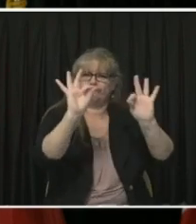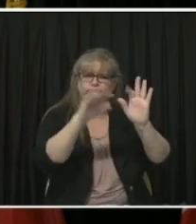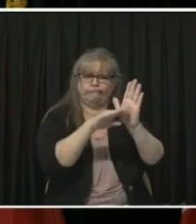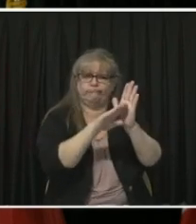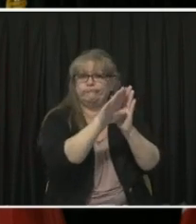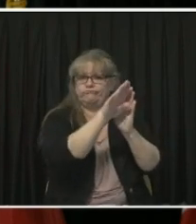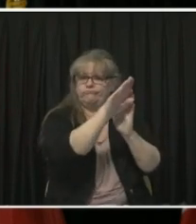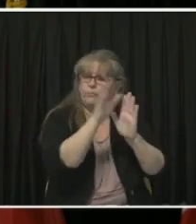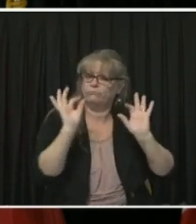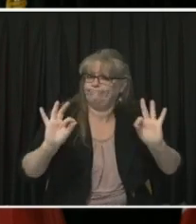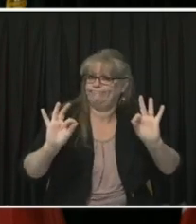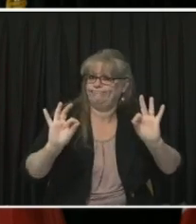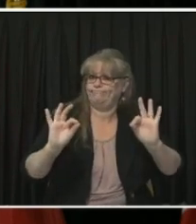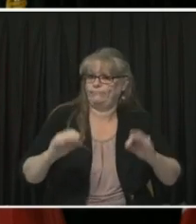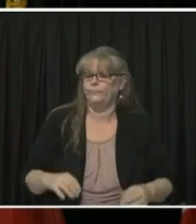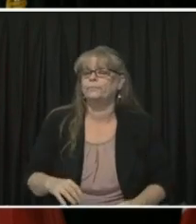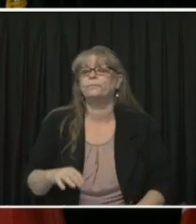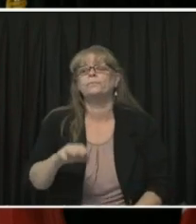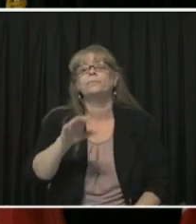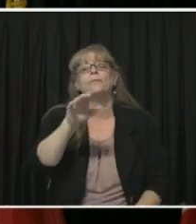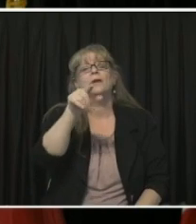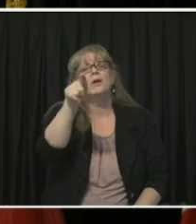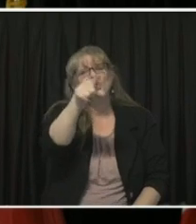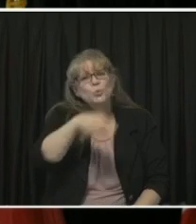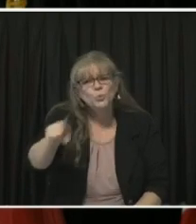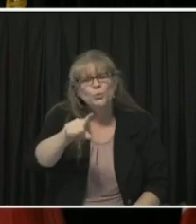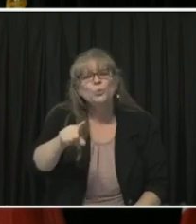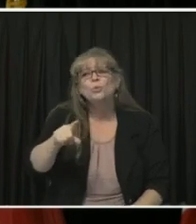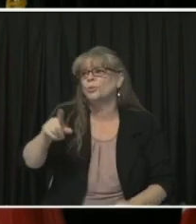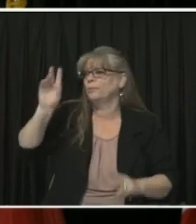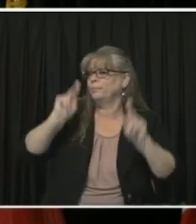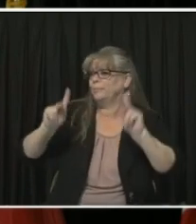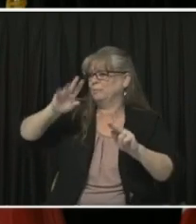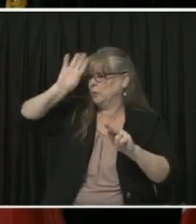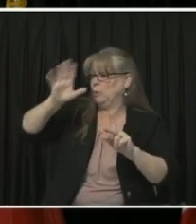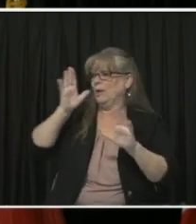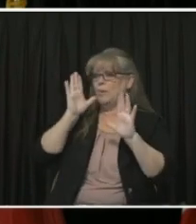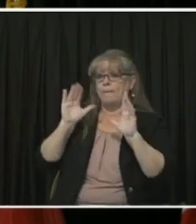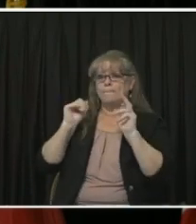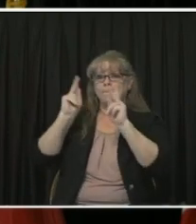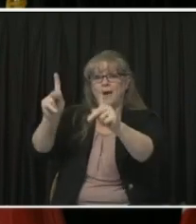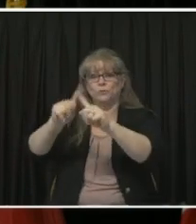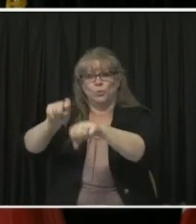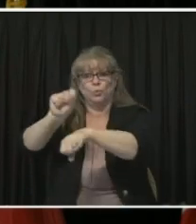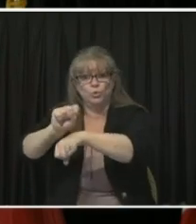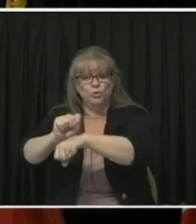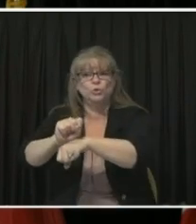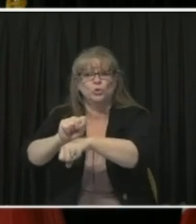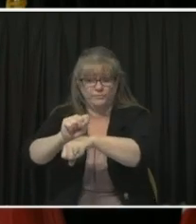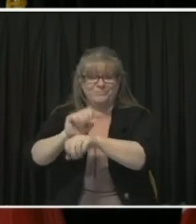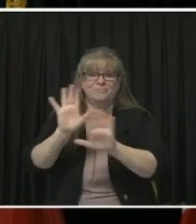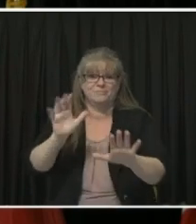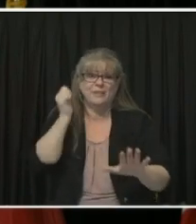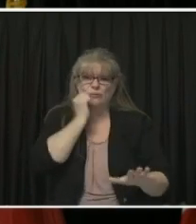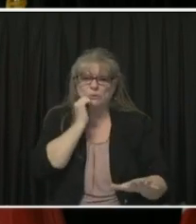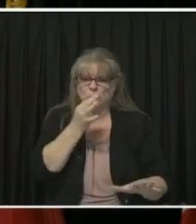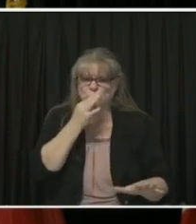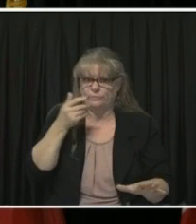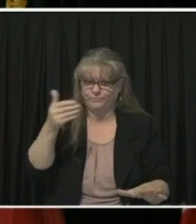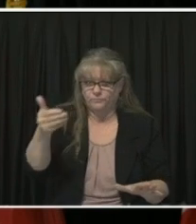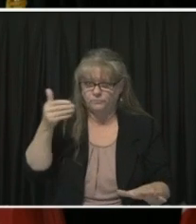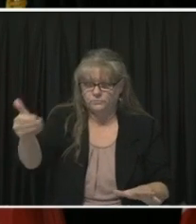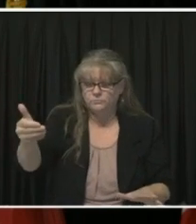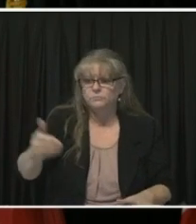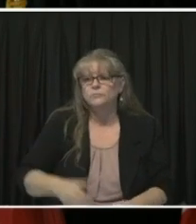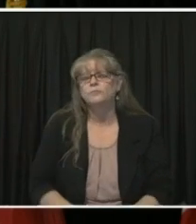returning to something closer to sustainable every day. It's kind of like a diet, right? You can't eat right and exercise